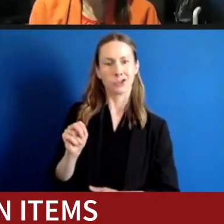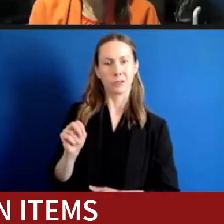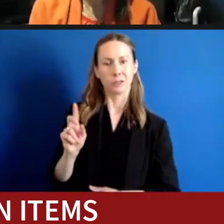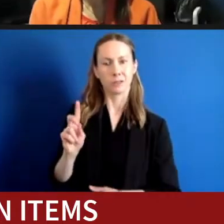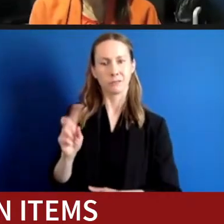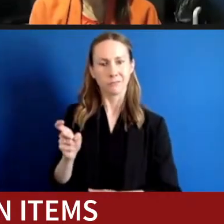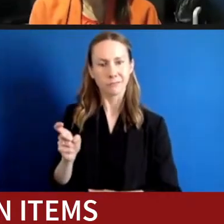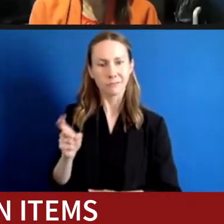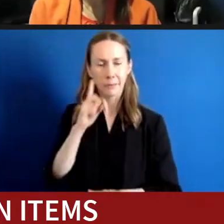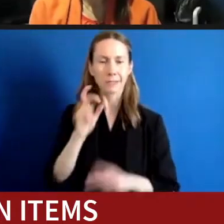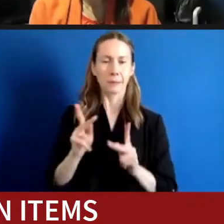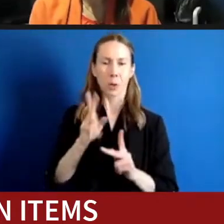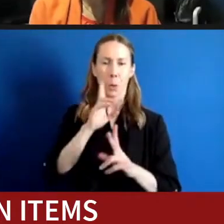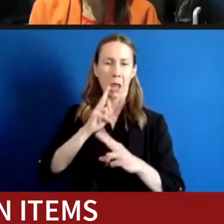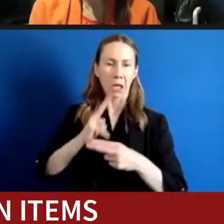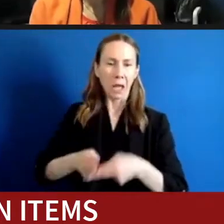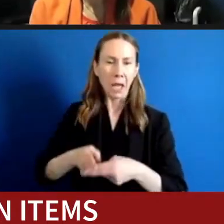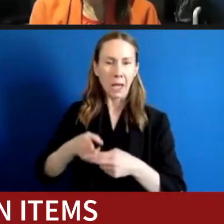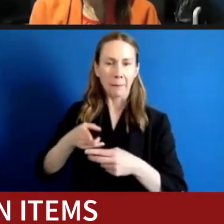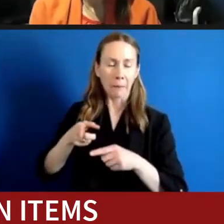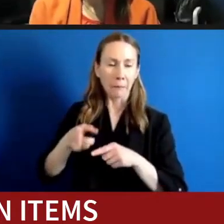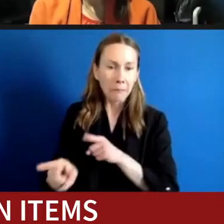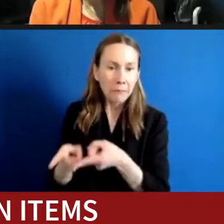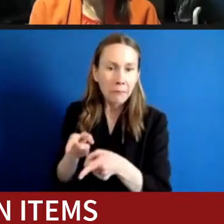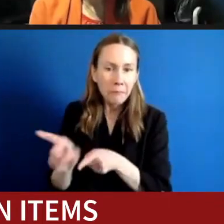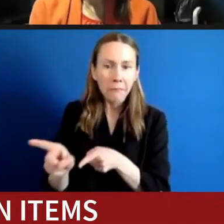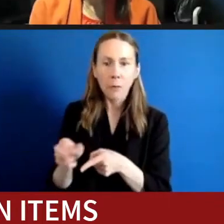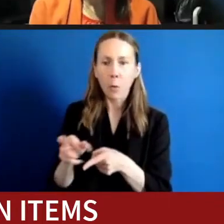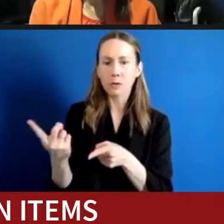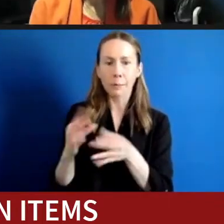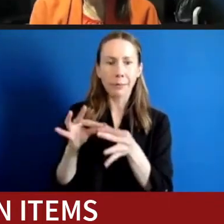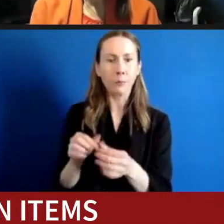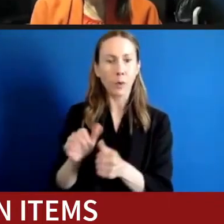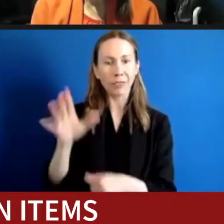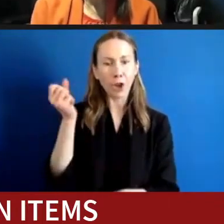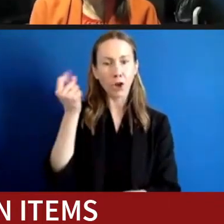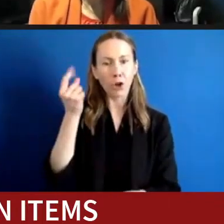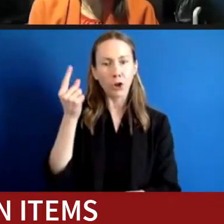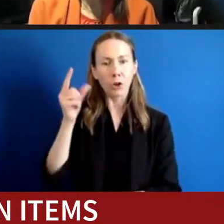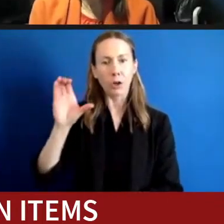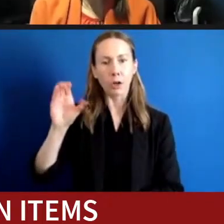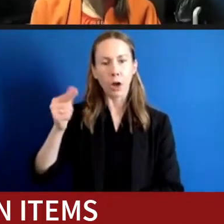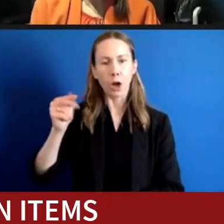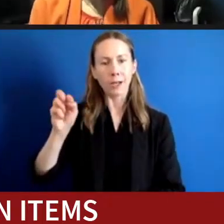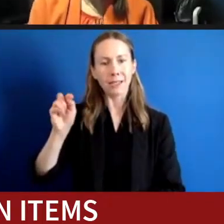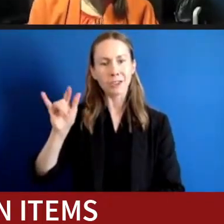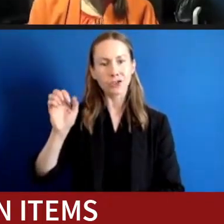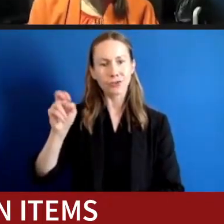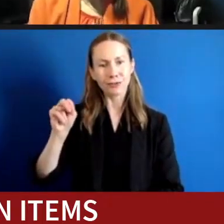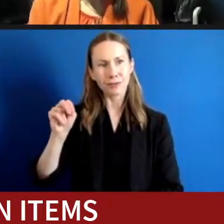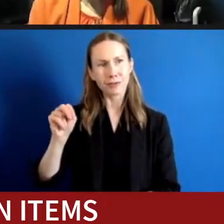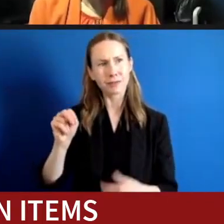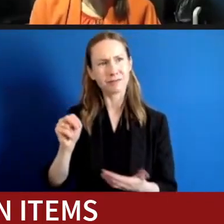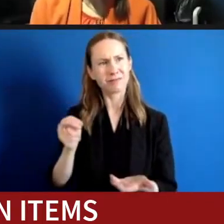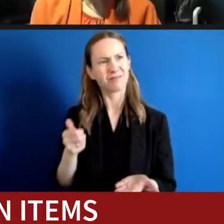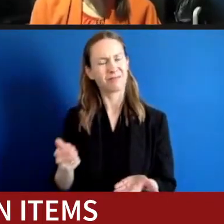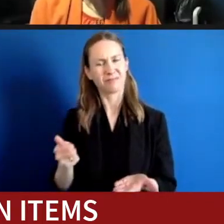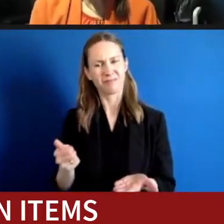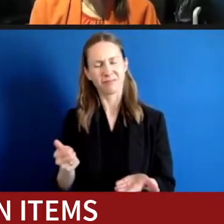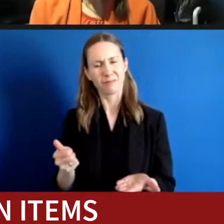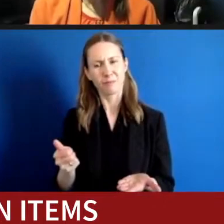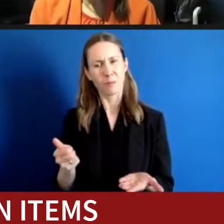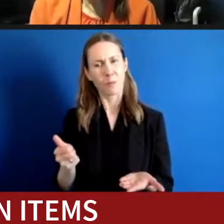people calling them names related to the condition, and all of those would make them not want to